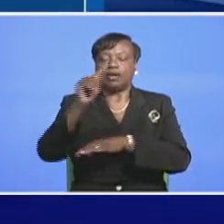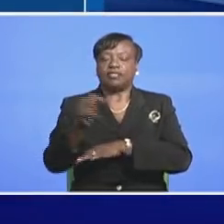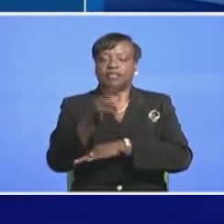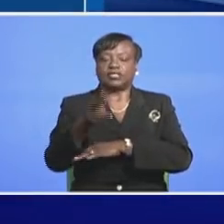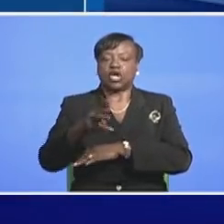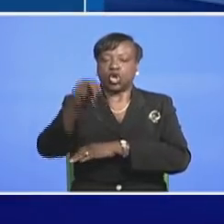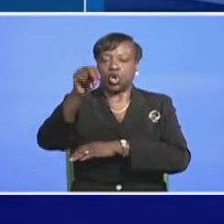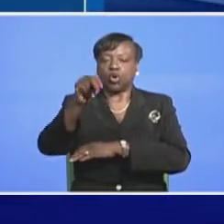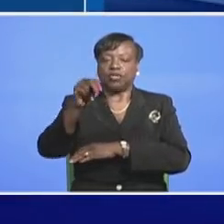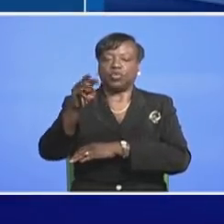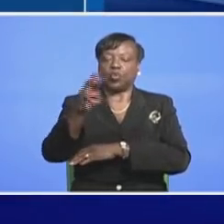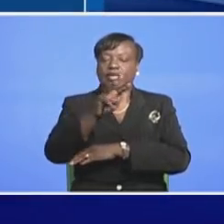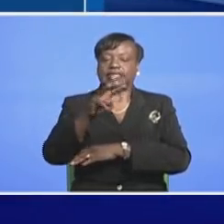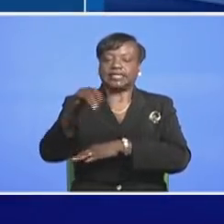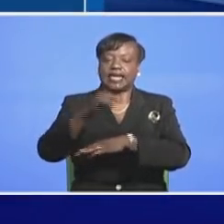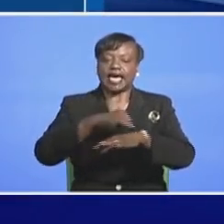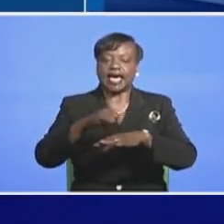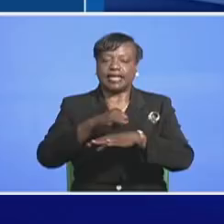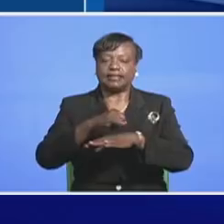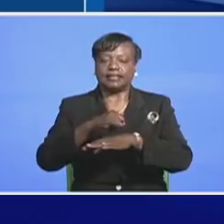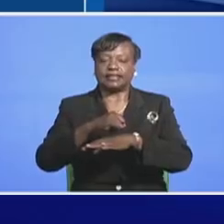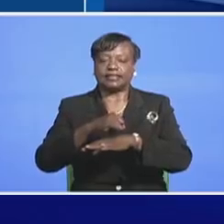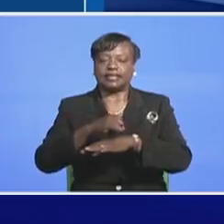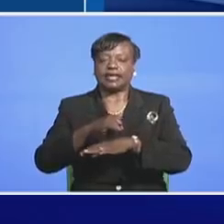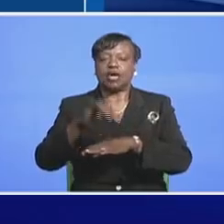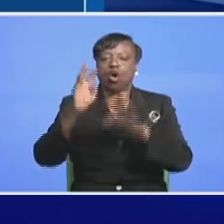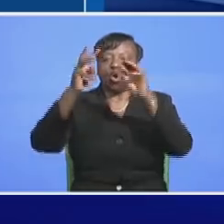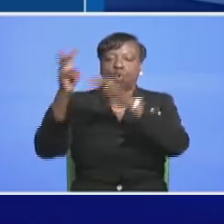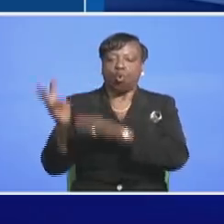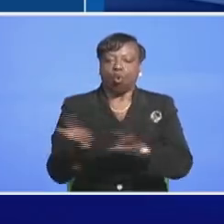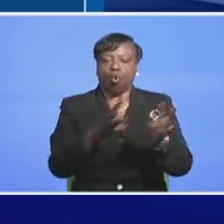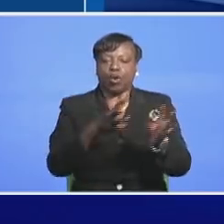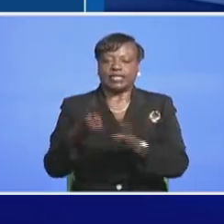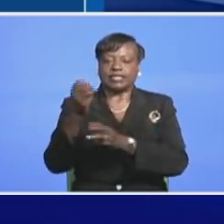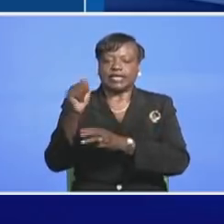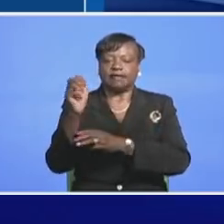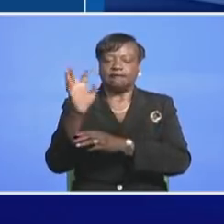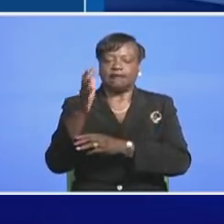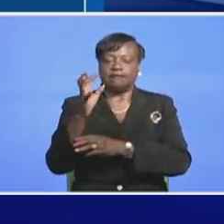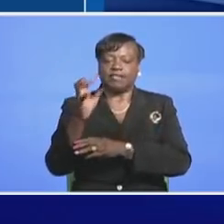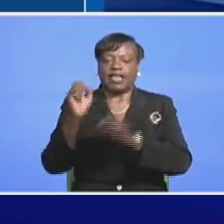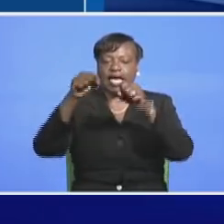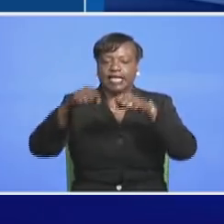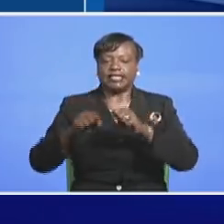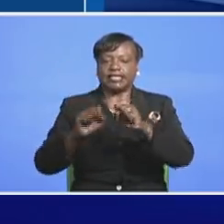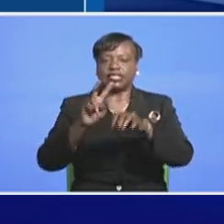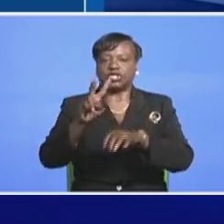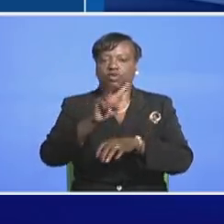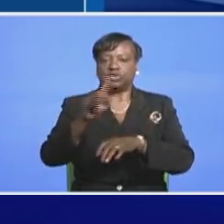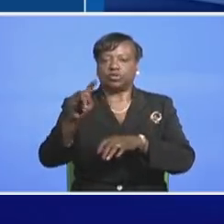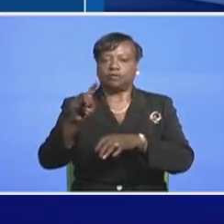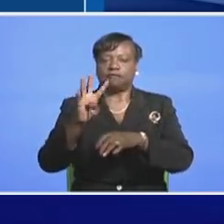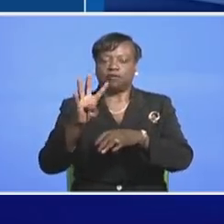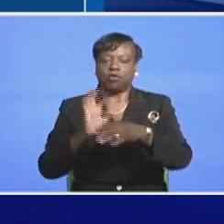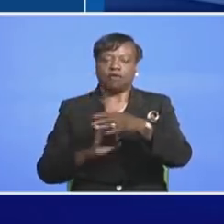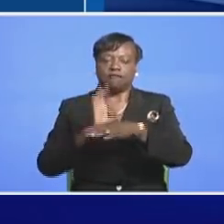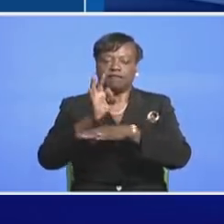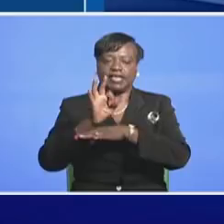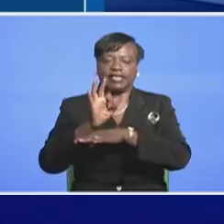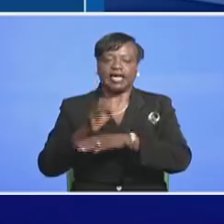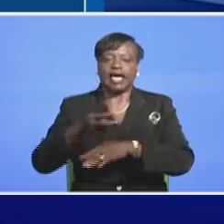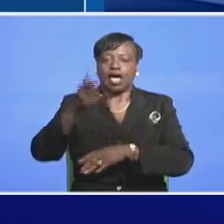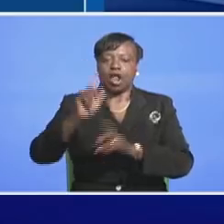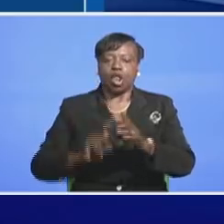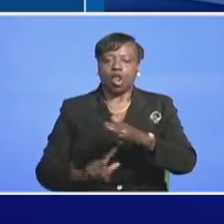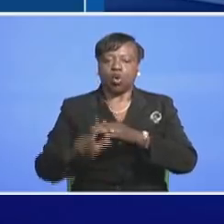the northwestern islands, southeast at 10 to 15 knots. Wave heights not bad at 2 to 4 feet, but that will be short-lived. You'll see that in a minute.